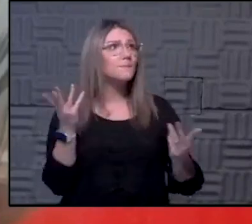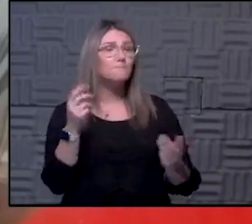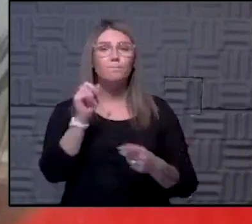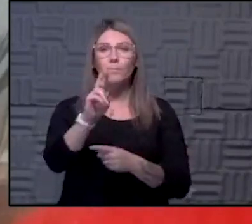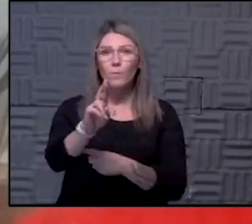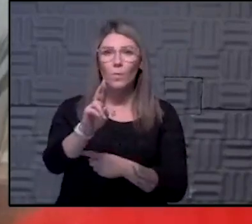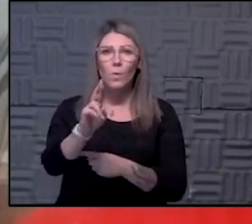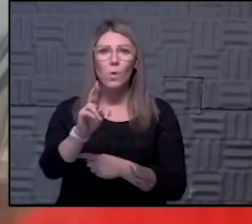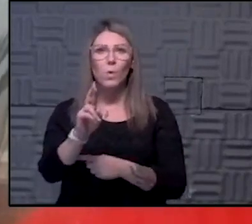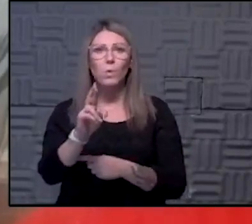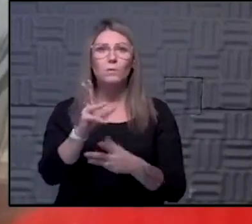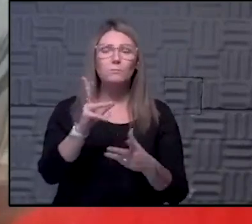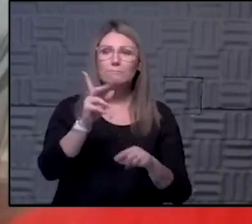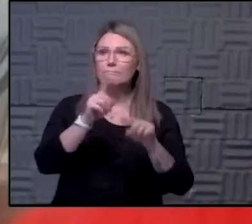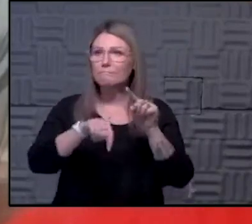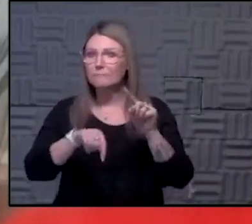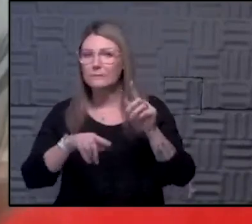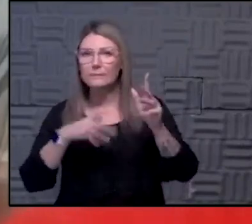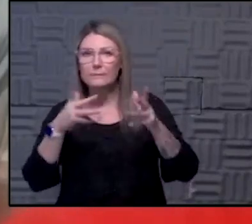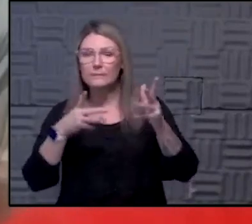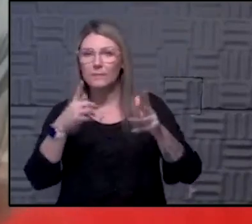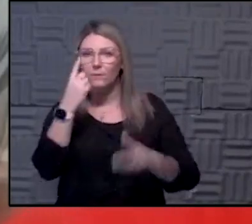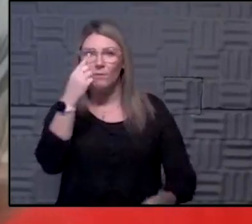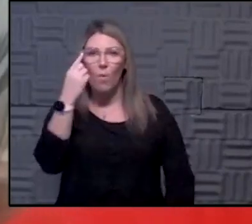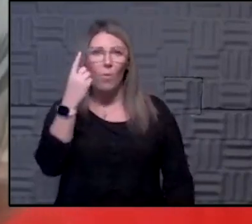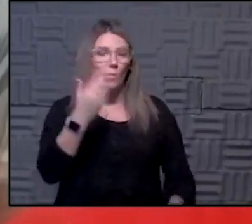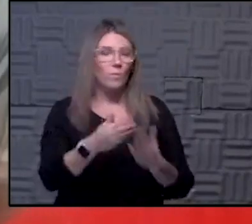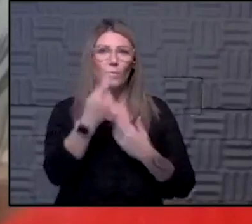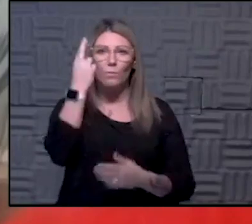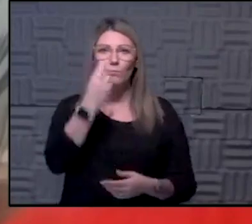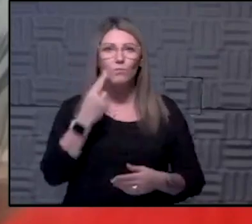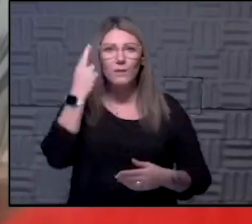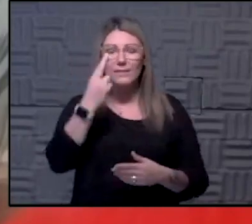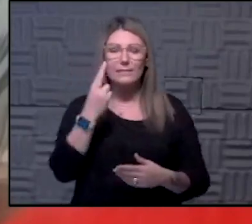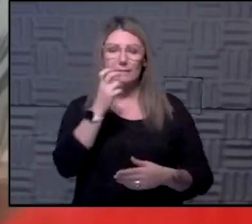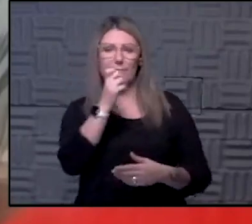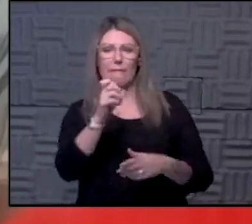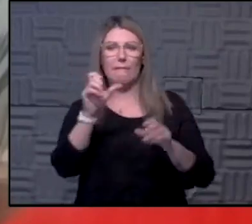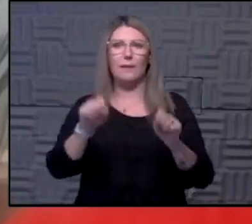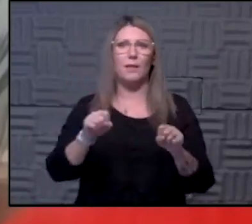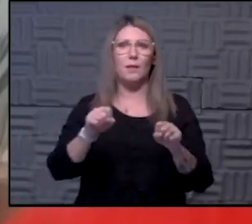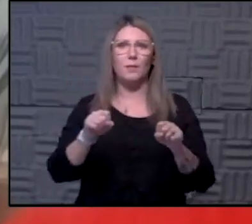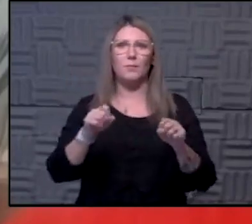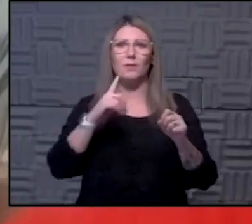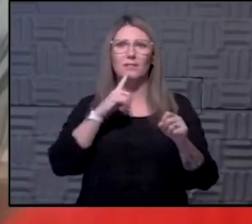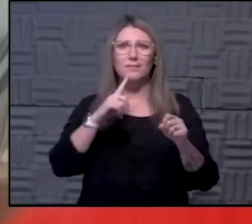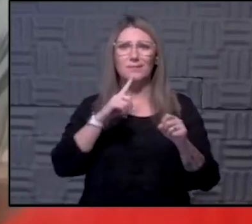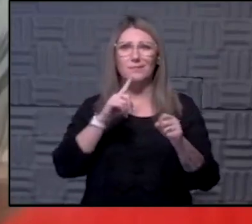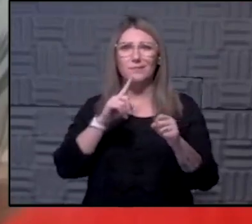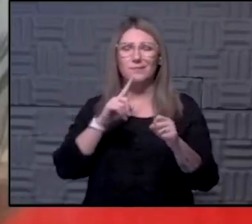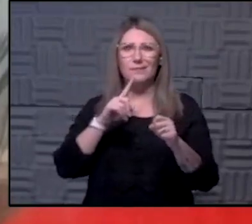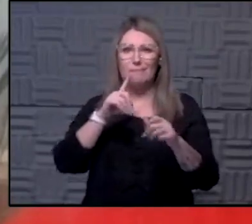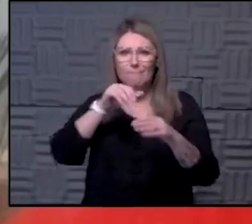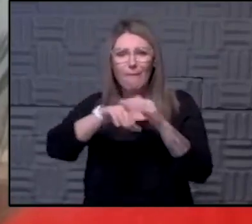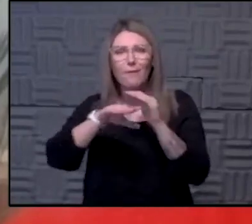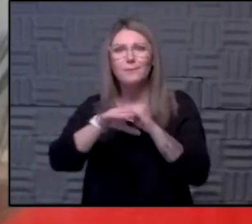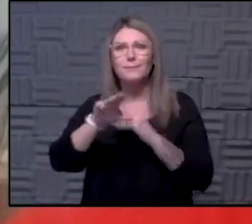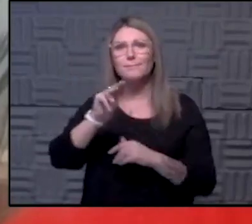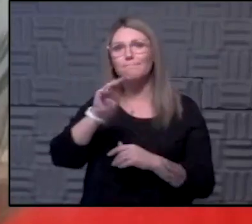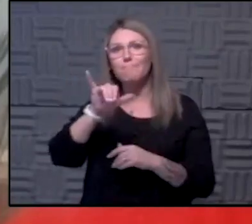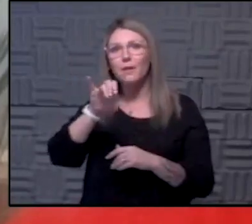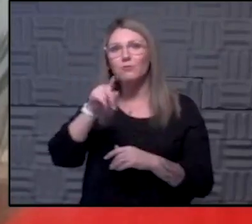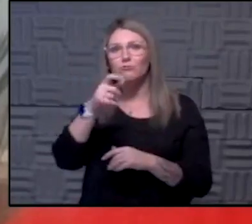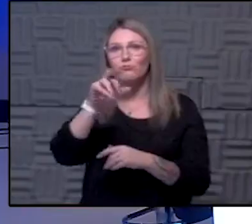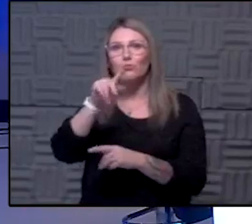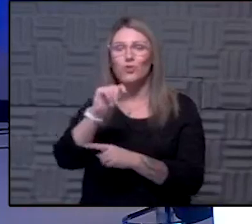are incapable or for some reason not able to leverage MyChart, we are here to help and we'll continue to